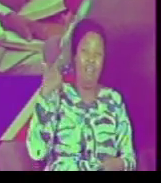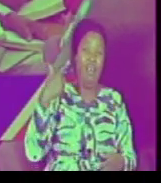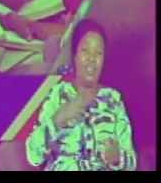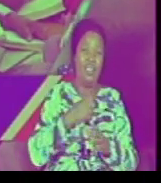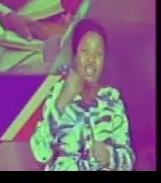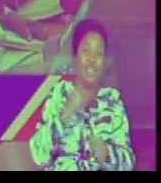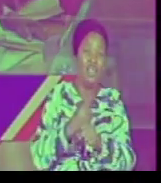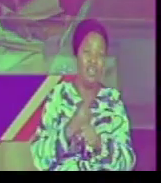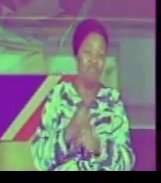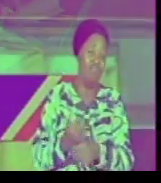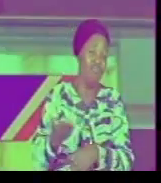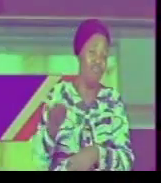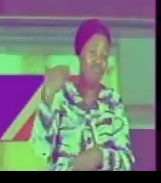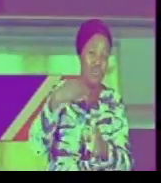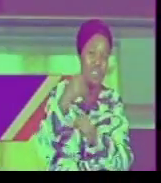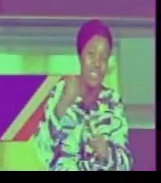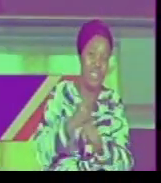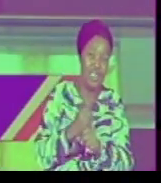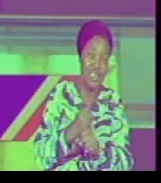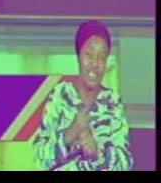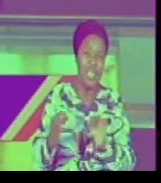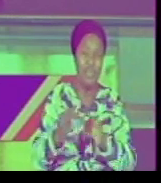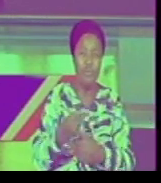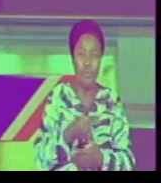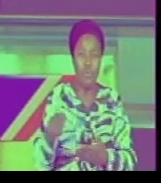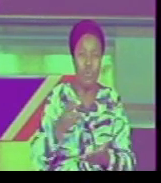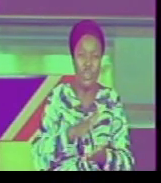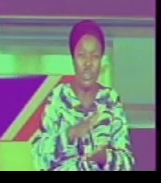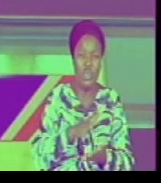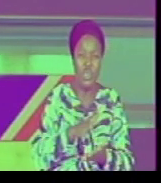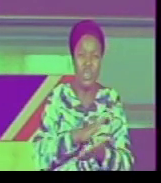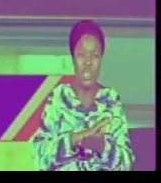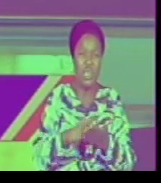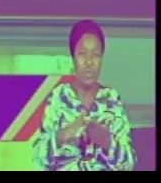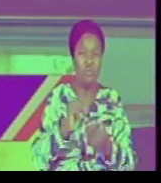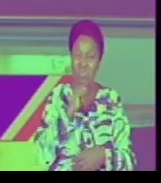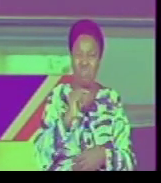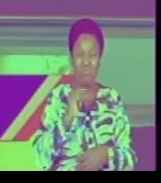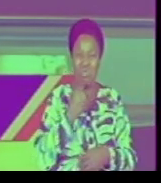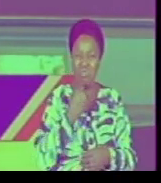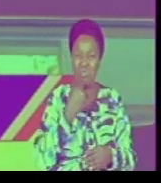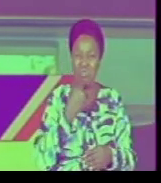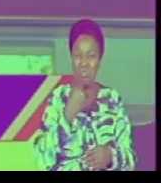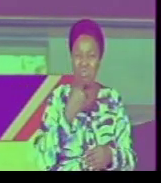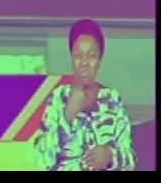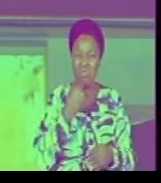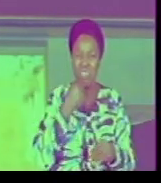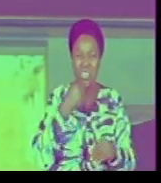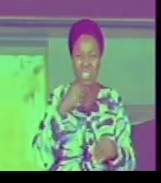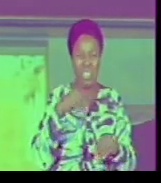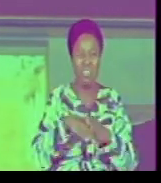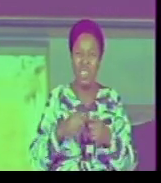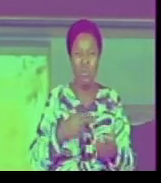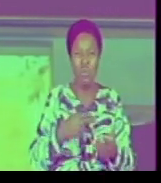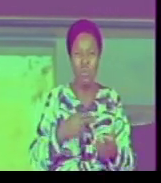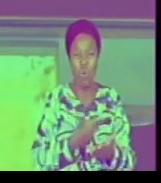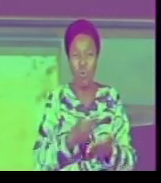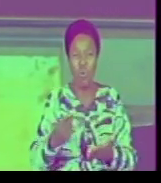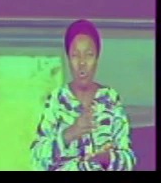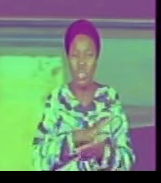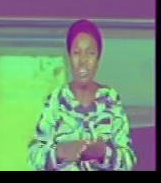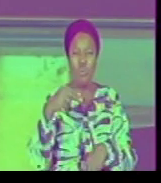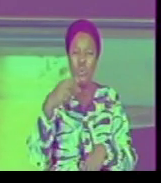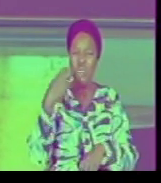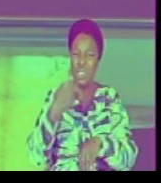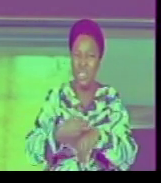was a tough doctrine, holiness was difficult. This year, holiness made easy.